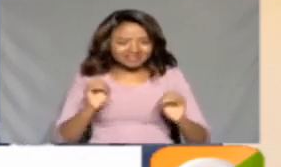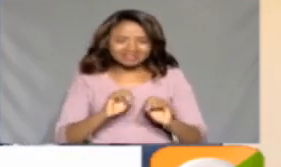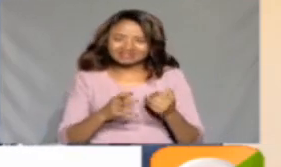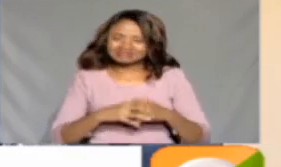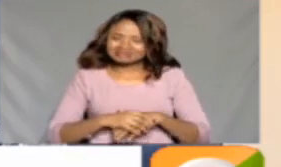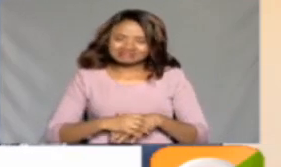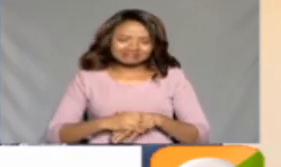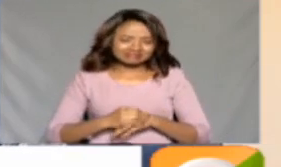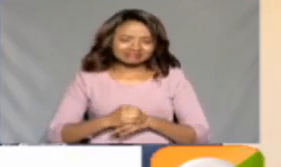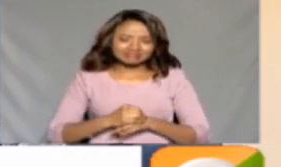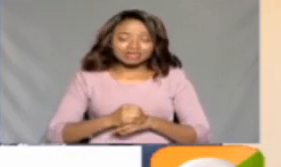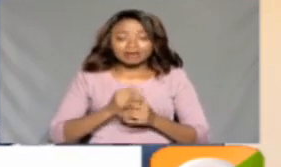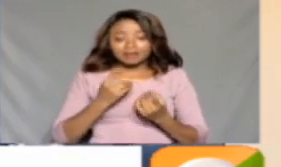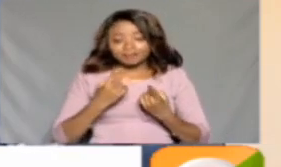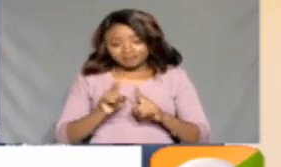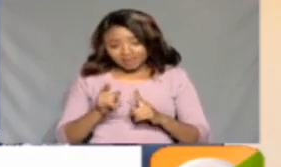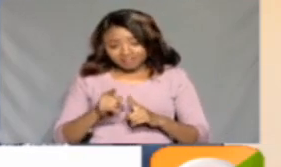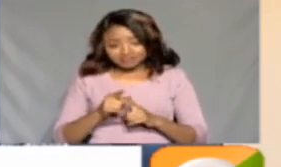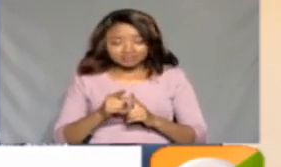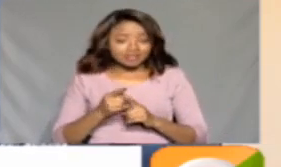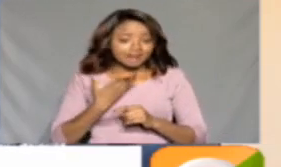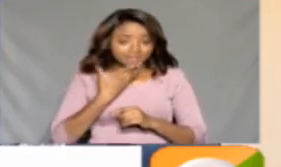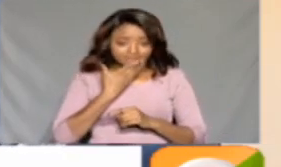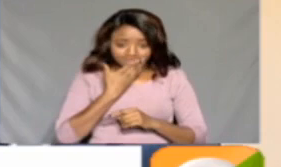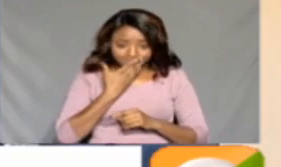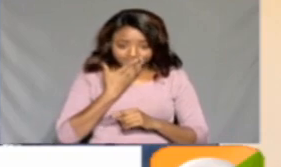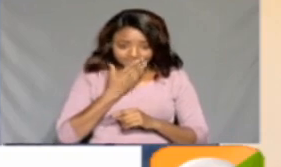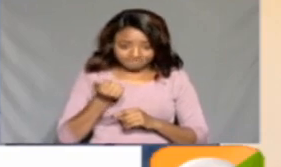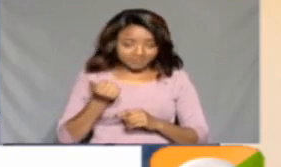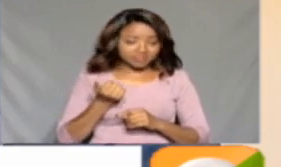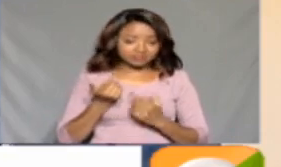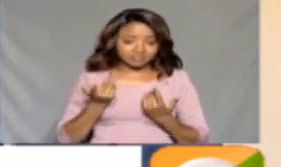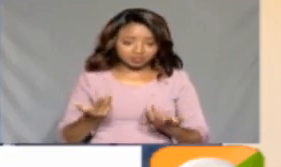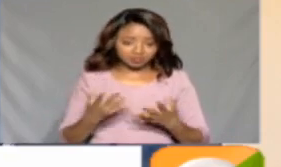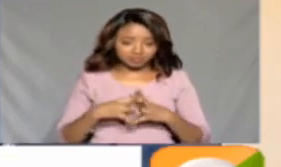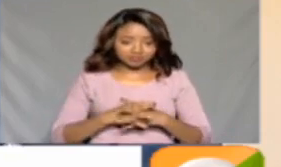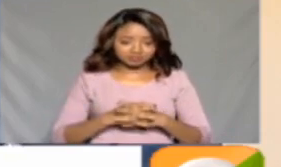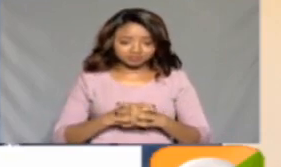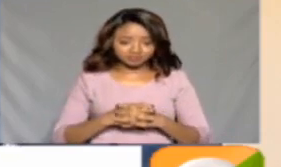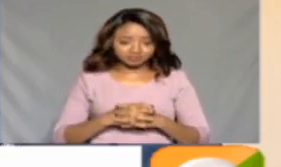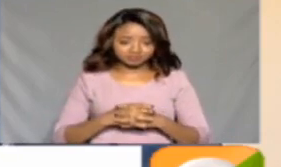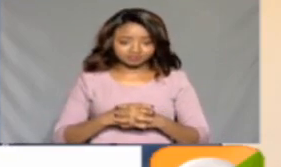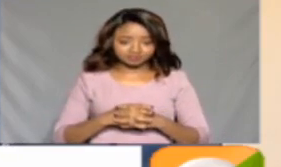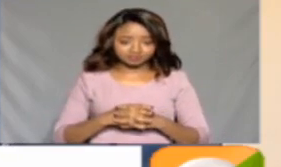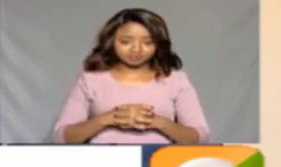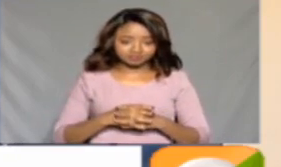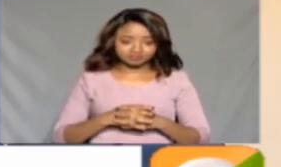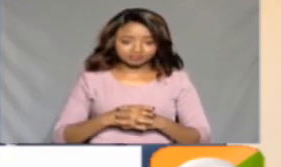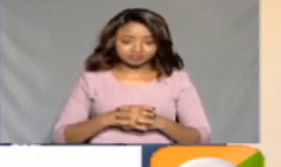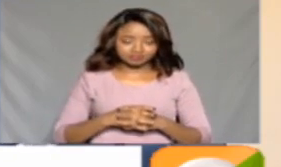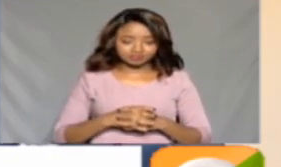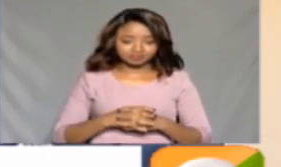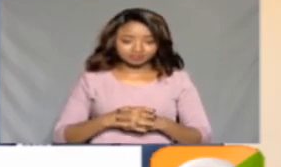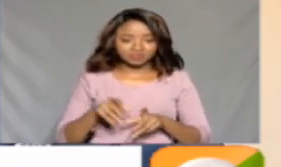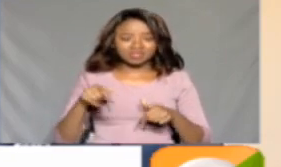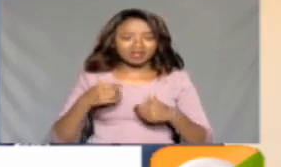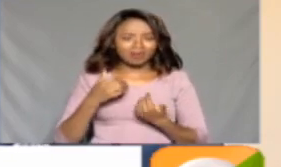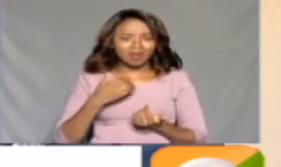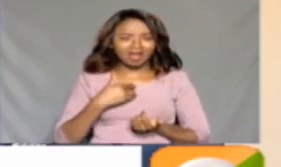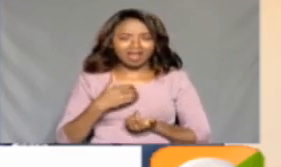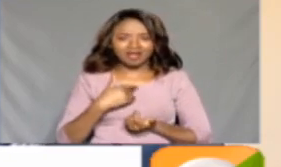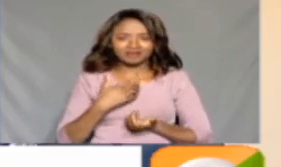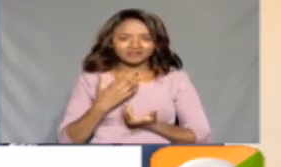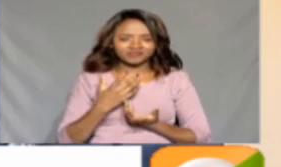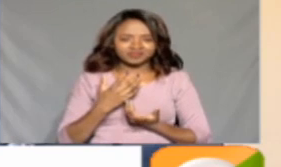us spending time on that, which I think are very serious issues, somehow there's this infatuation